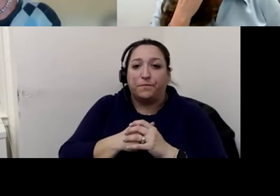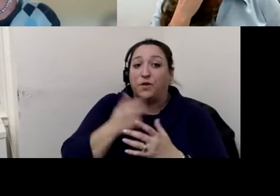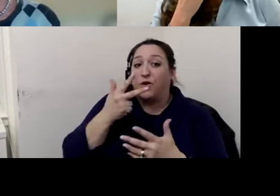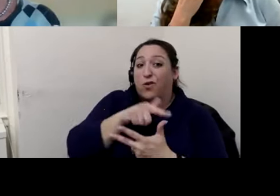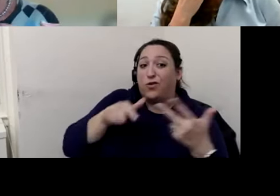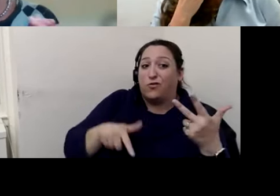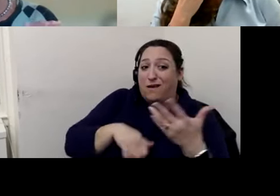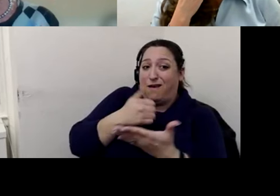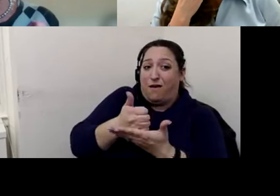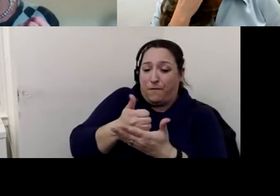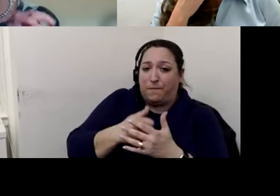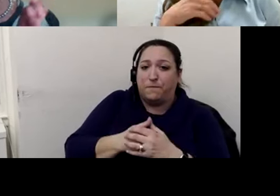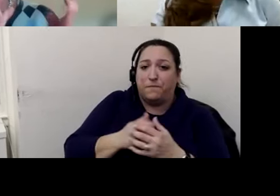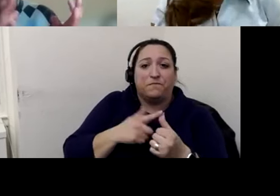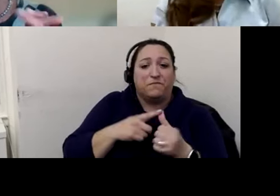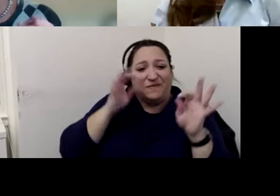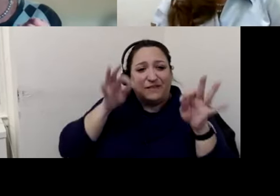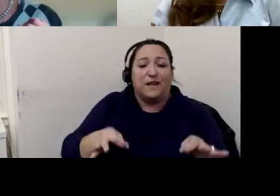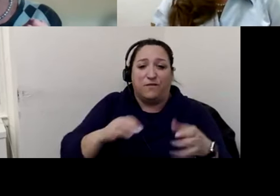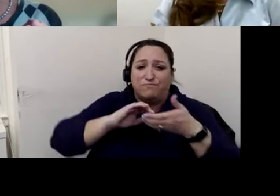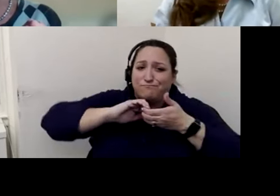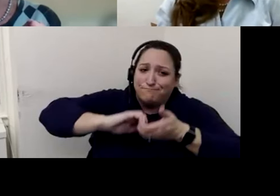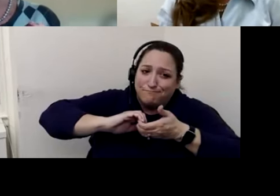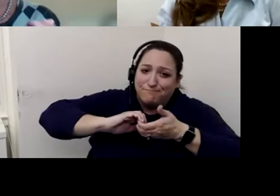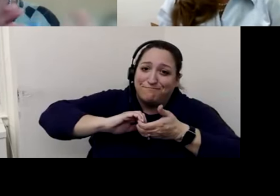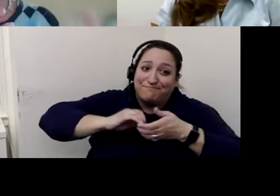things helped that. Definitely collaboration.